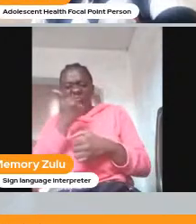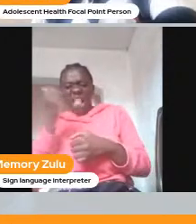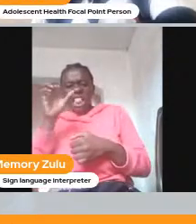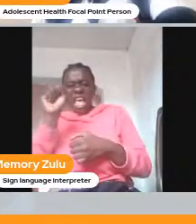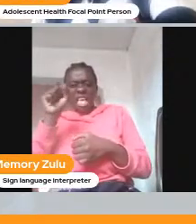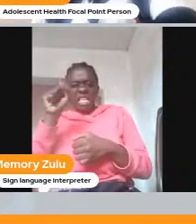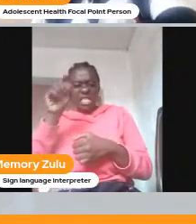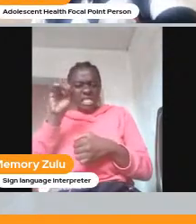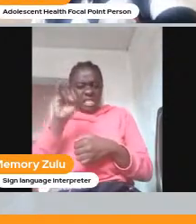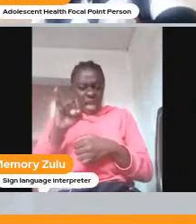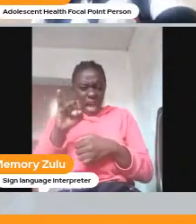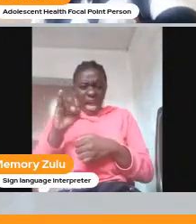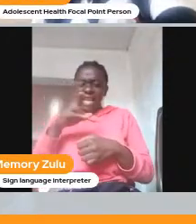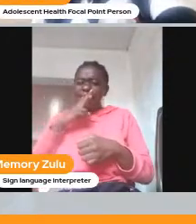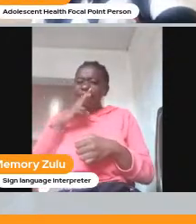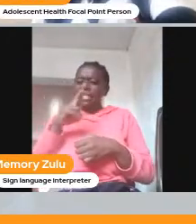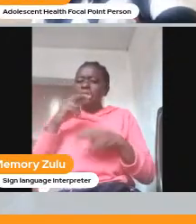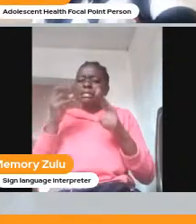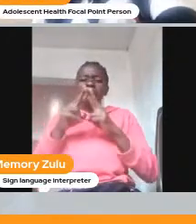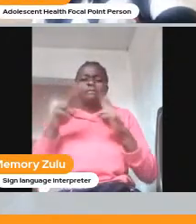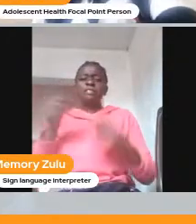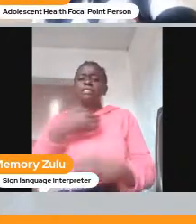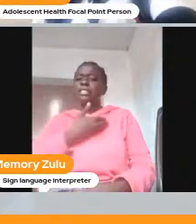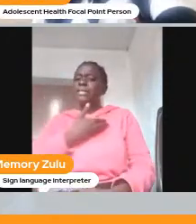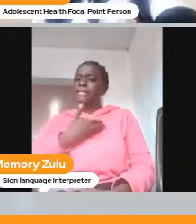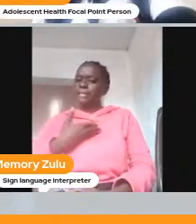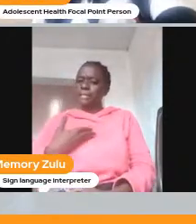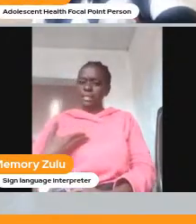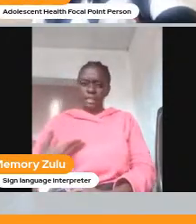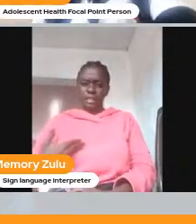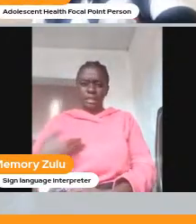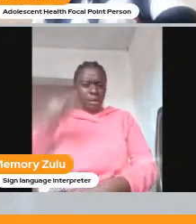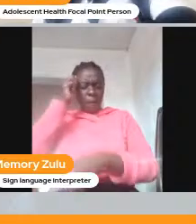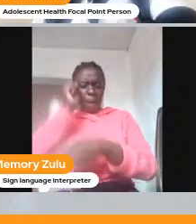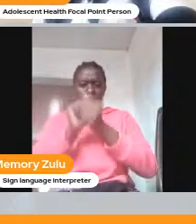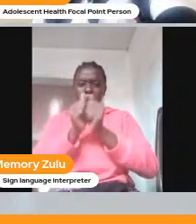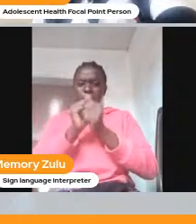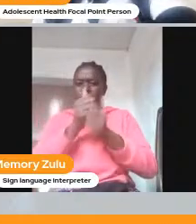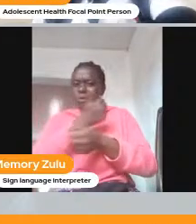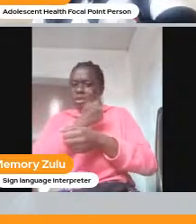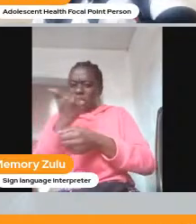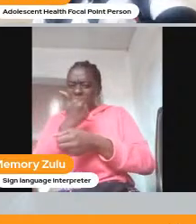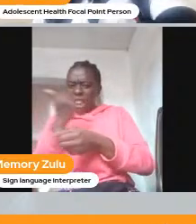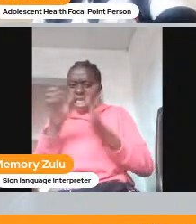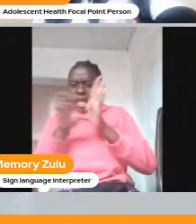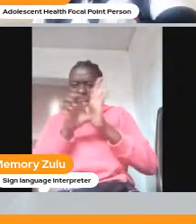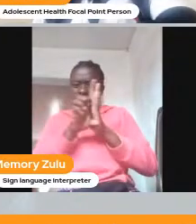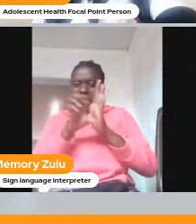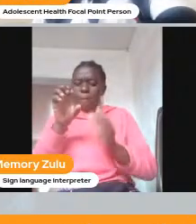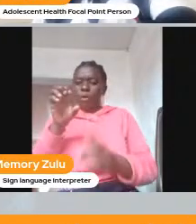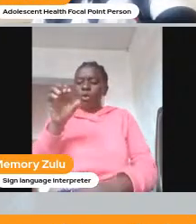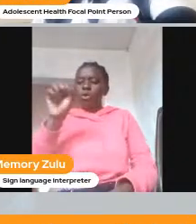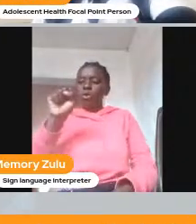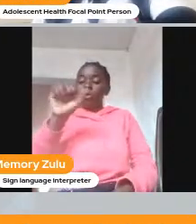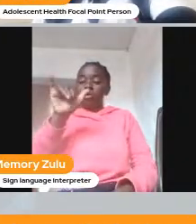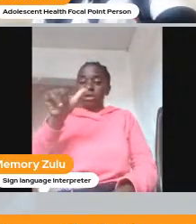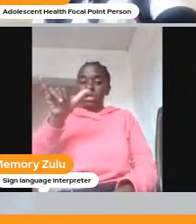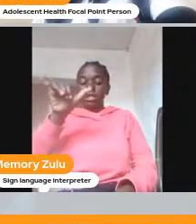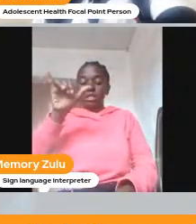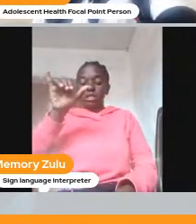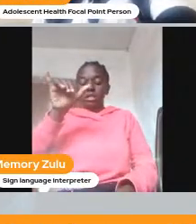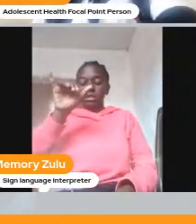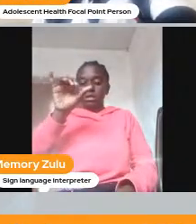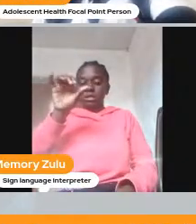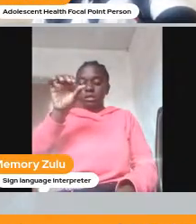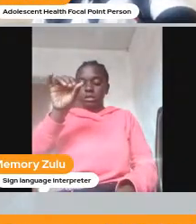with madness because it will affect the CNS. If it affects your eyes, you become blind. If it affects your ears, you